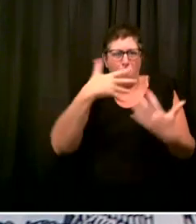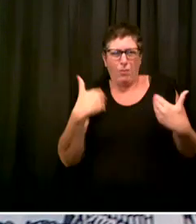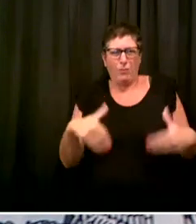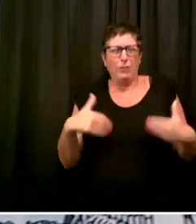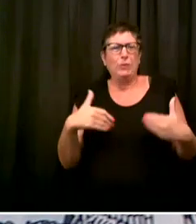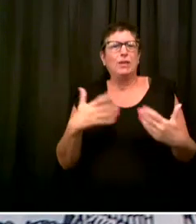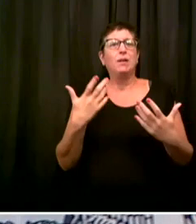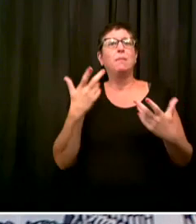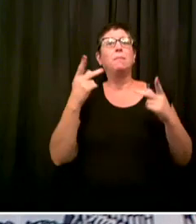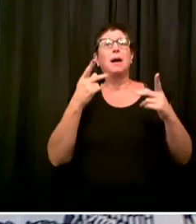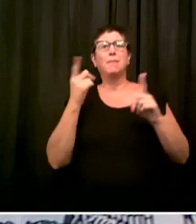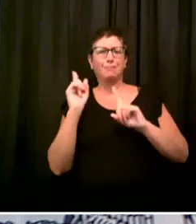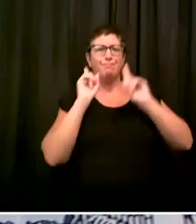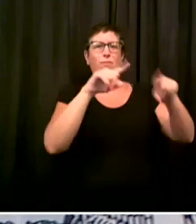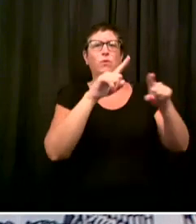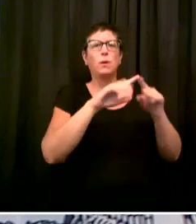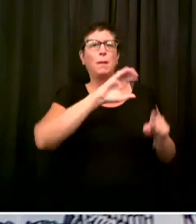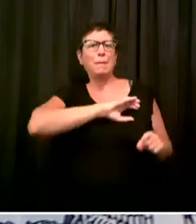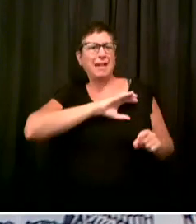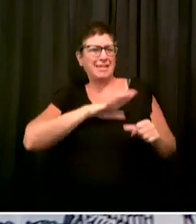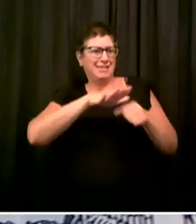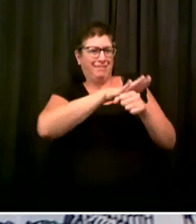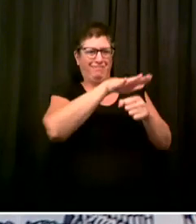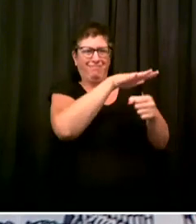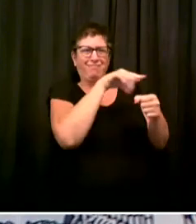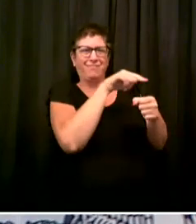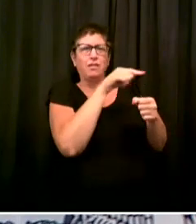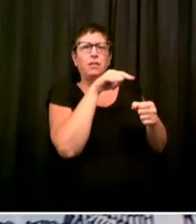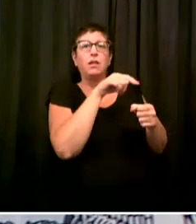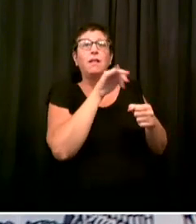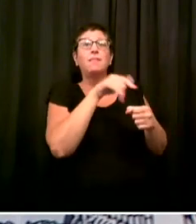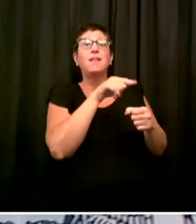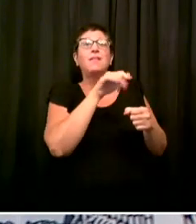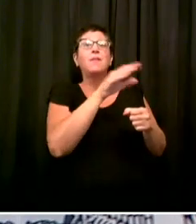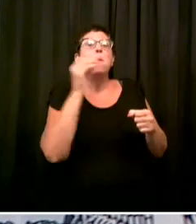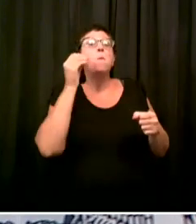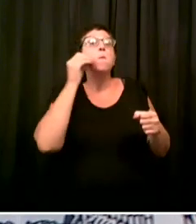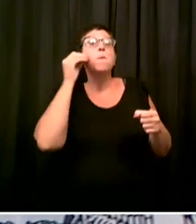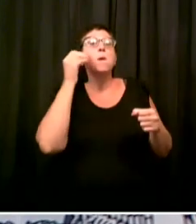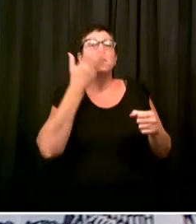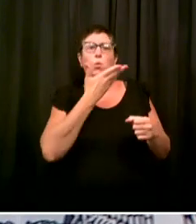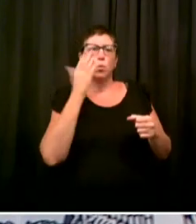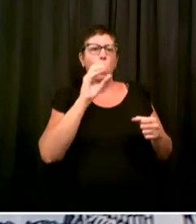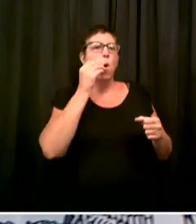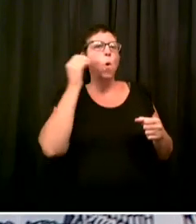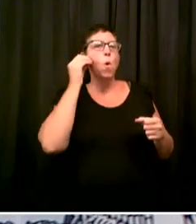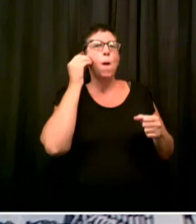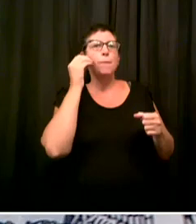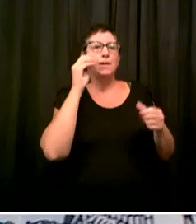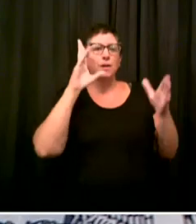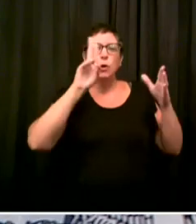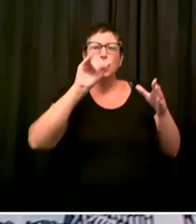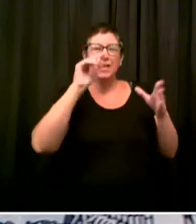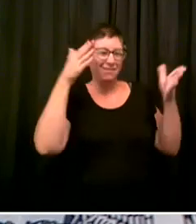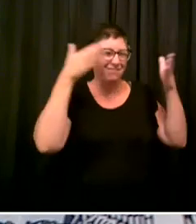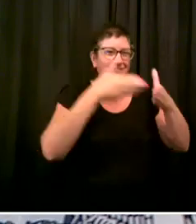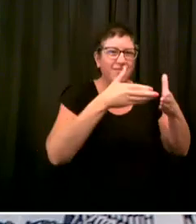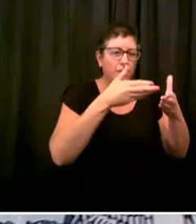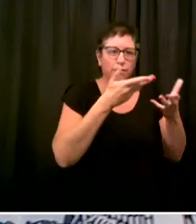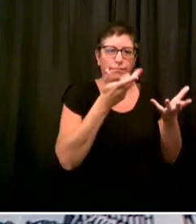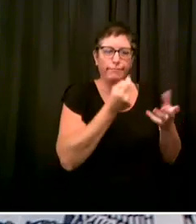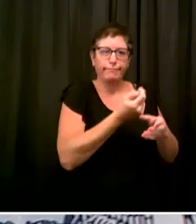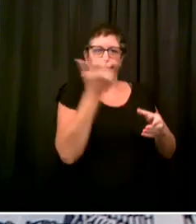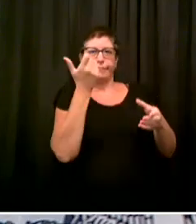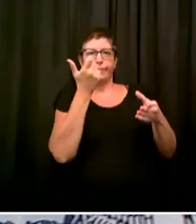units to respond anymore. So why is 311 still routing the calls to the precinct? And how can there be a more